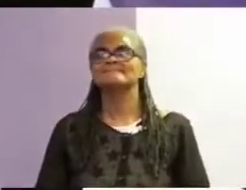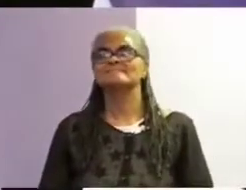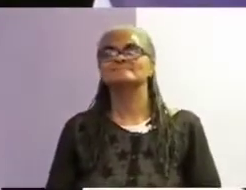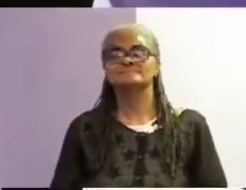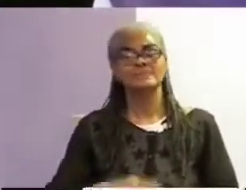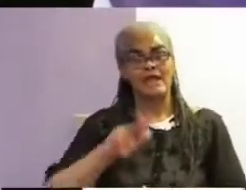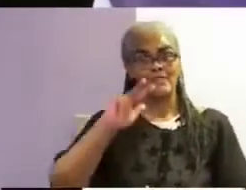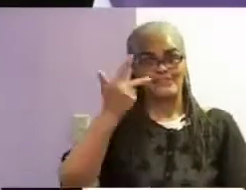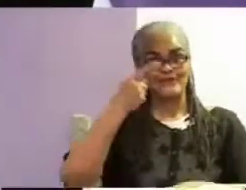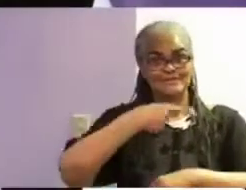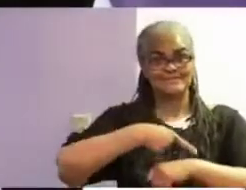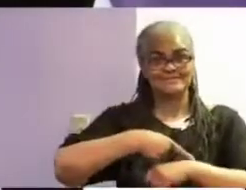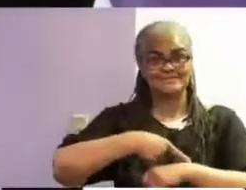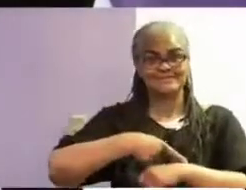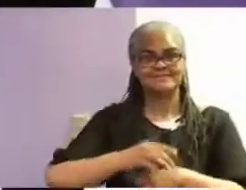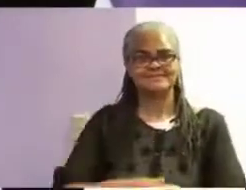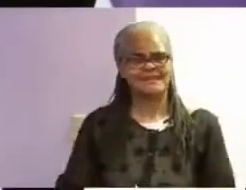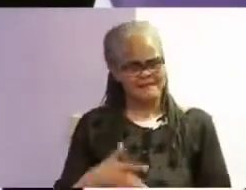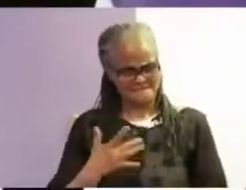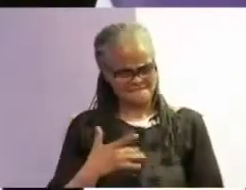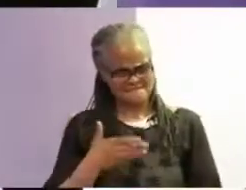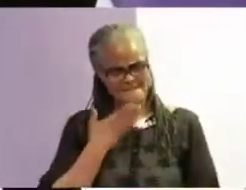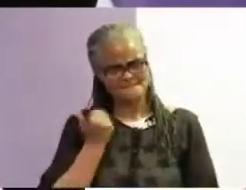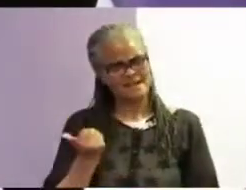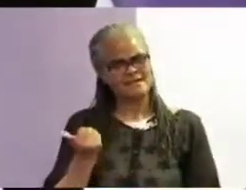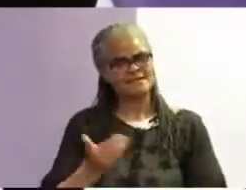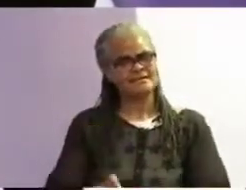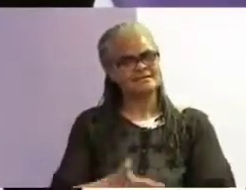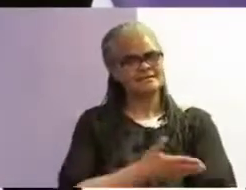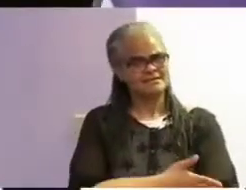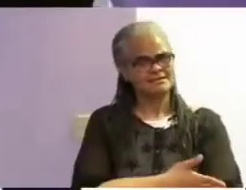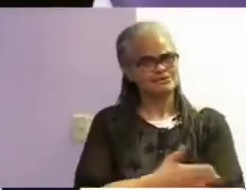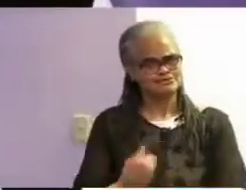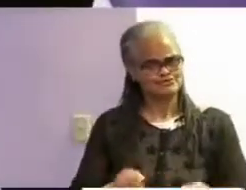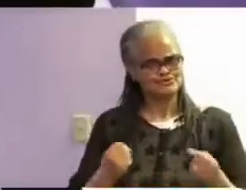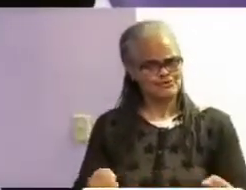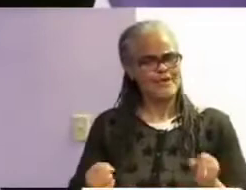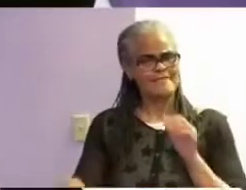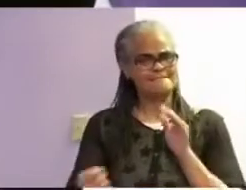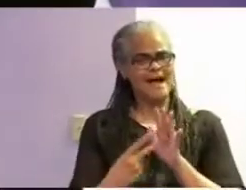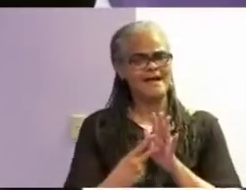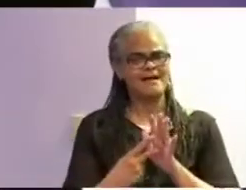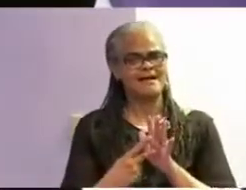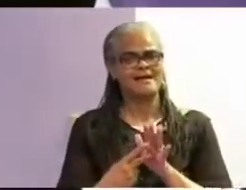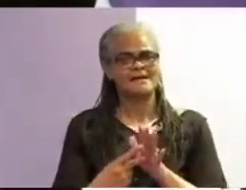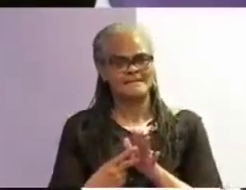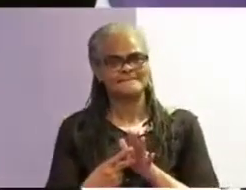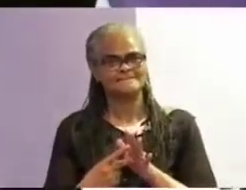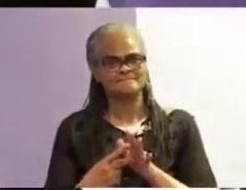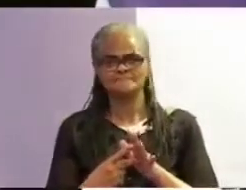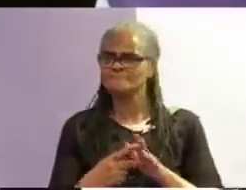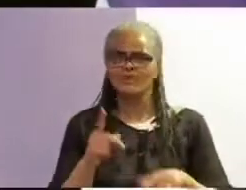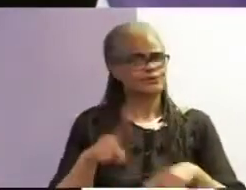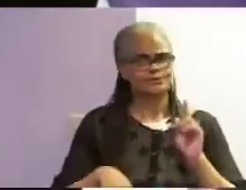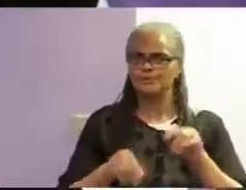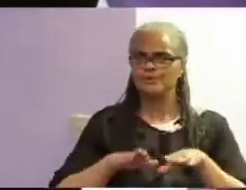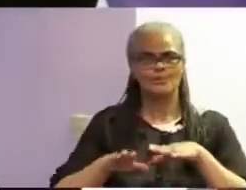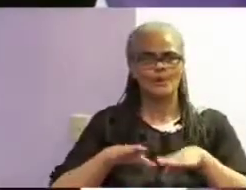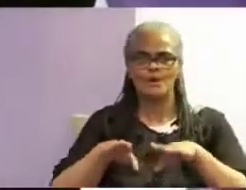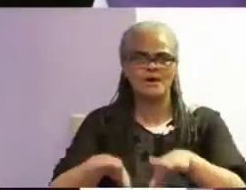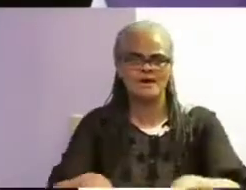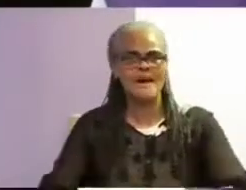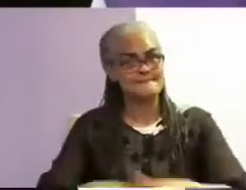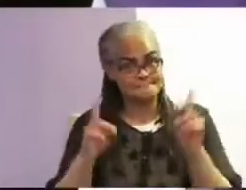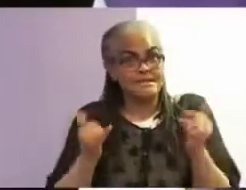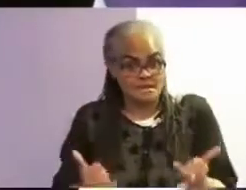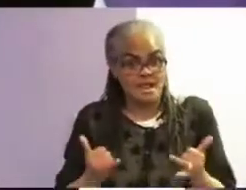About the third day, I started getting better, getting my strength back. I couldn't hardly walk, but I can walk